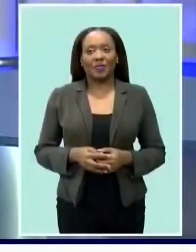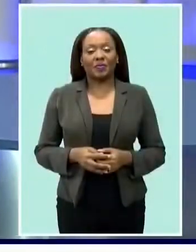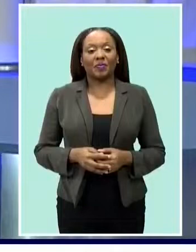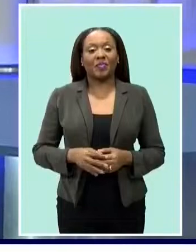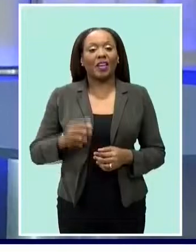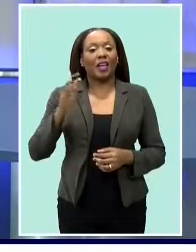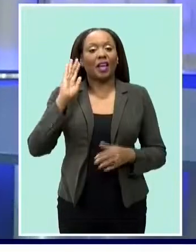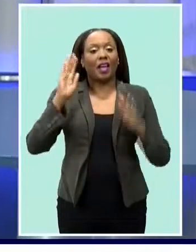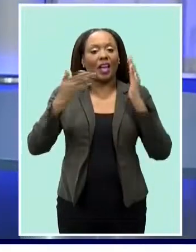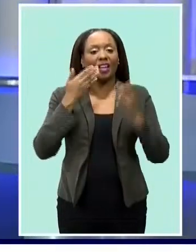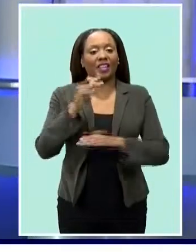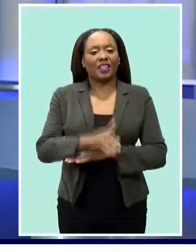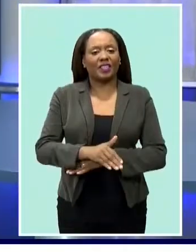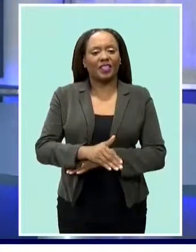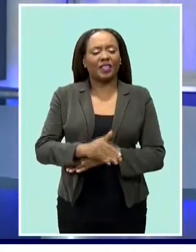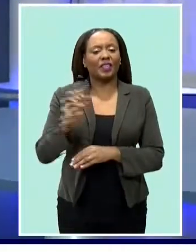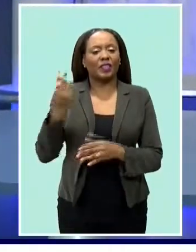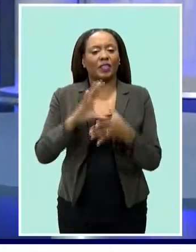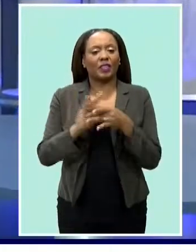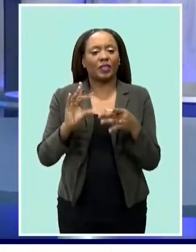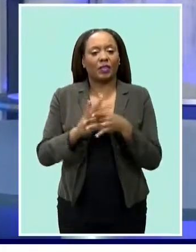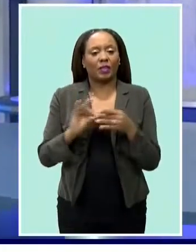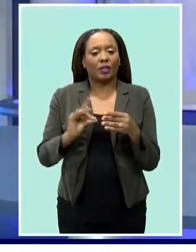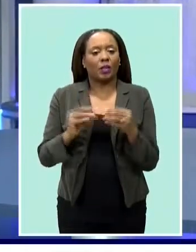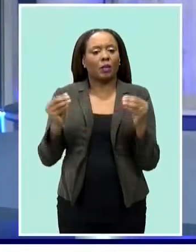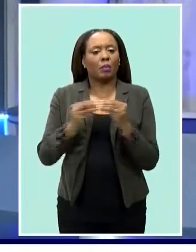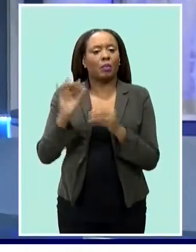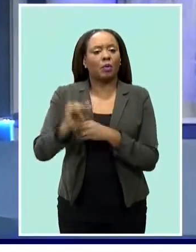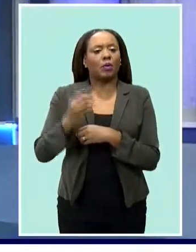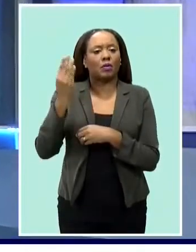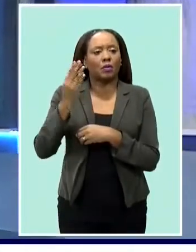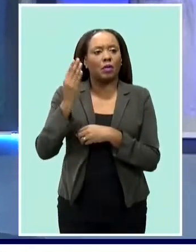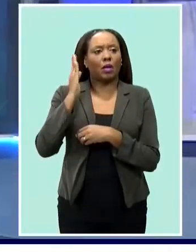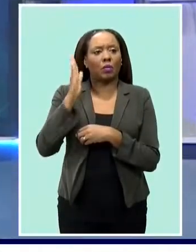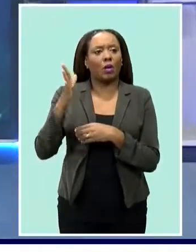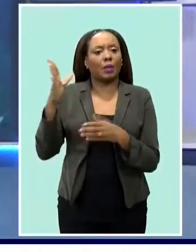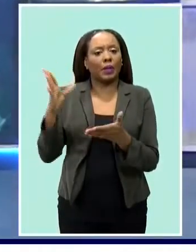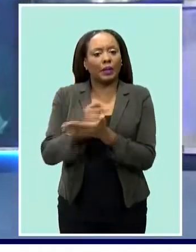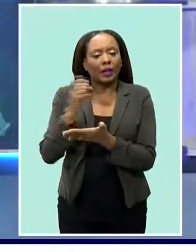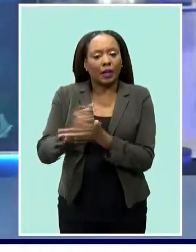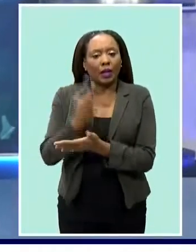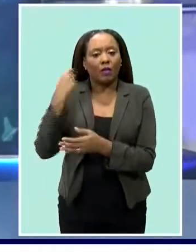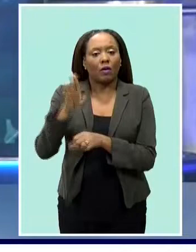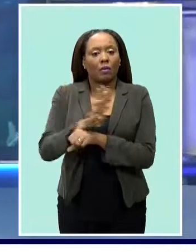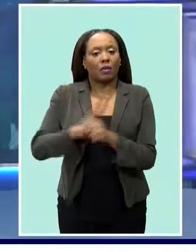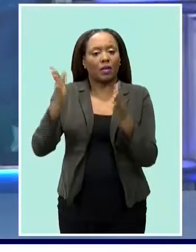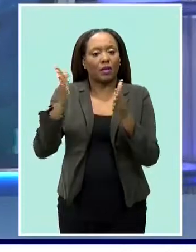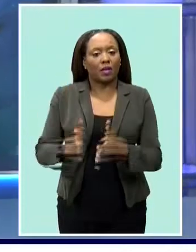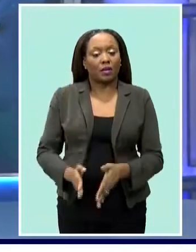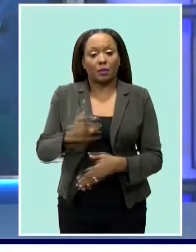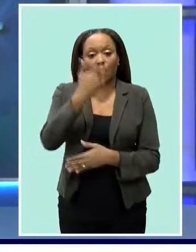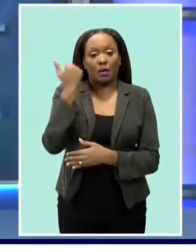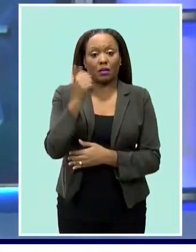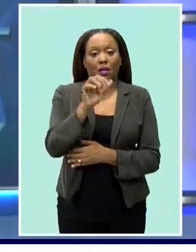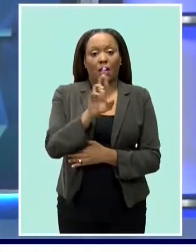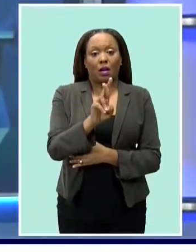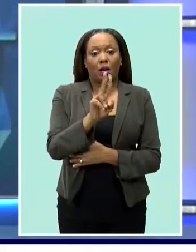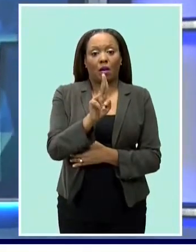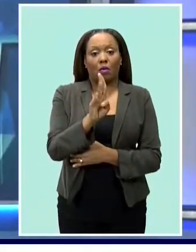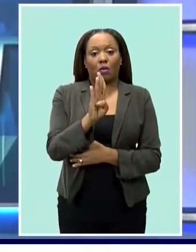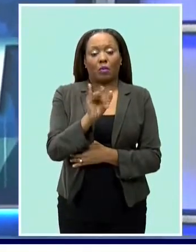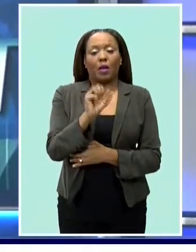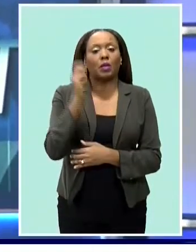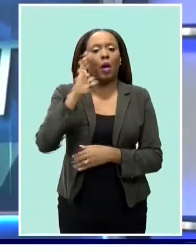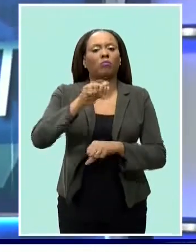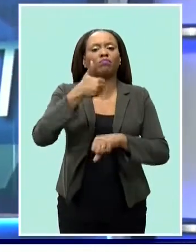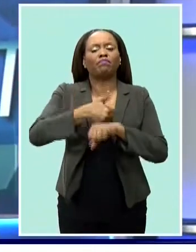I'm Shane Jones, leading the news at 7. More jobs are coming for Barbadians as petroleum supplier Rubis is set to expand